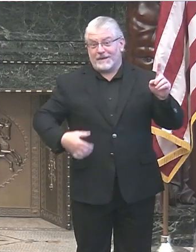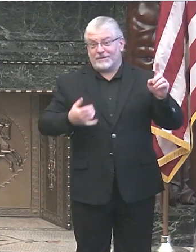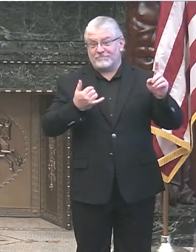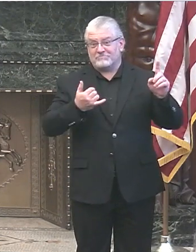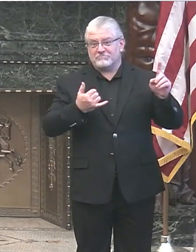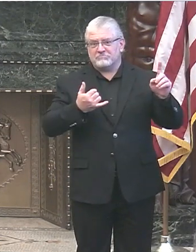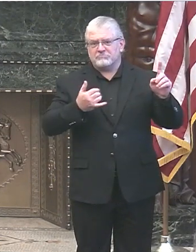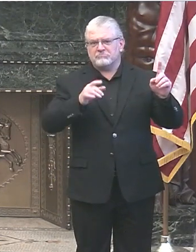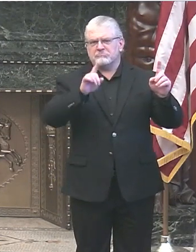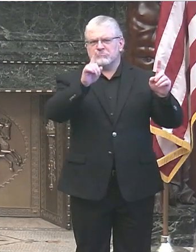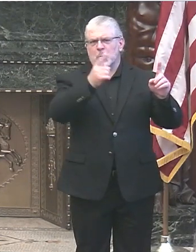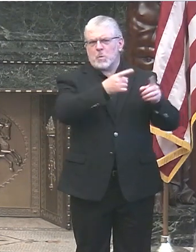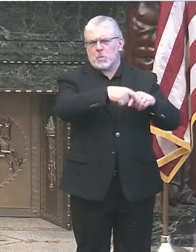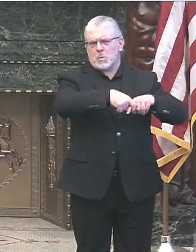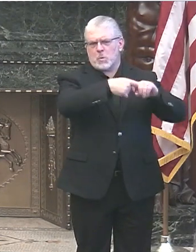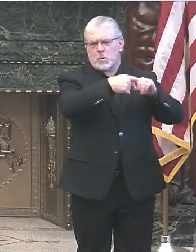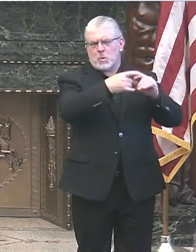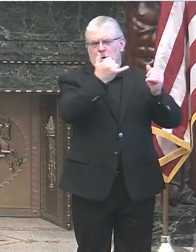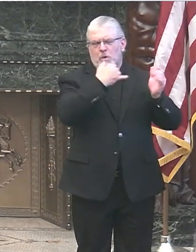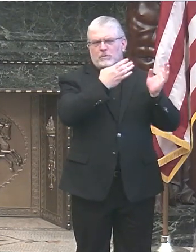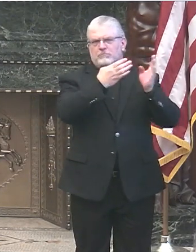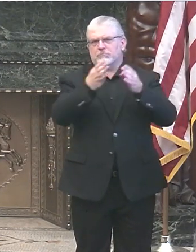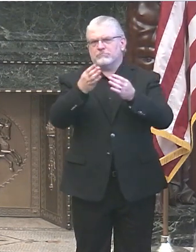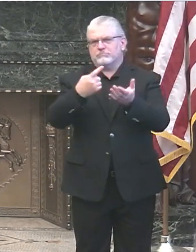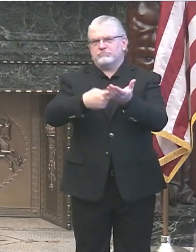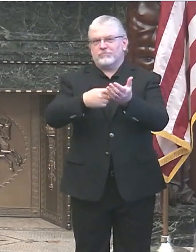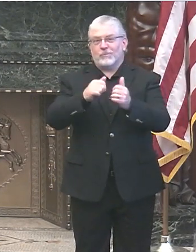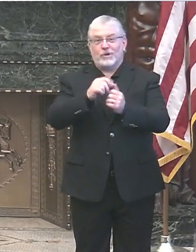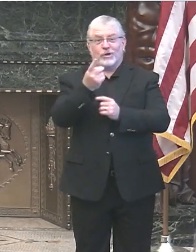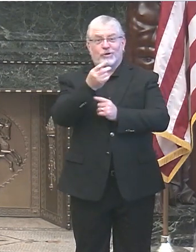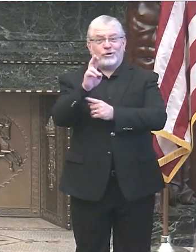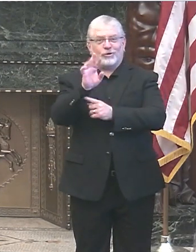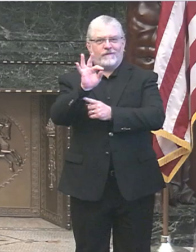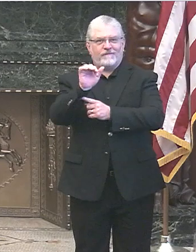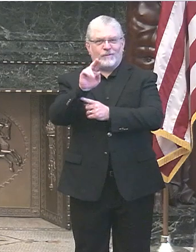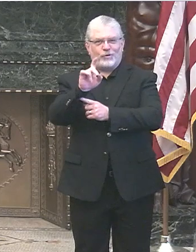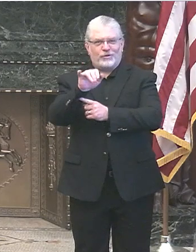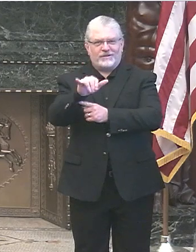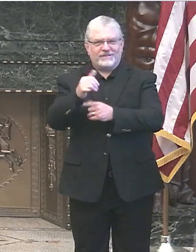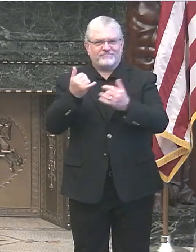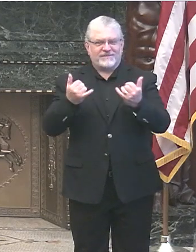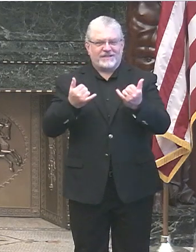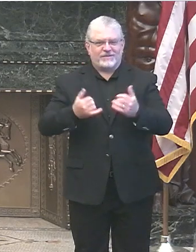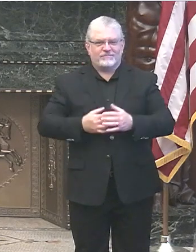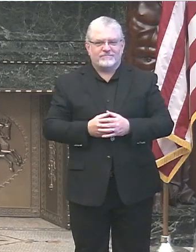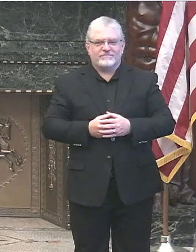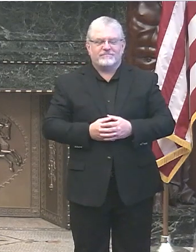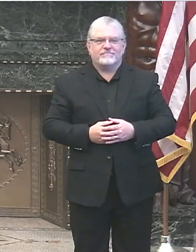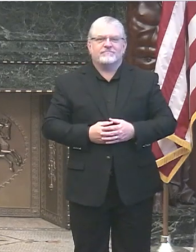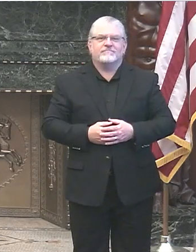he could go to his remarks at this time. Dr. Farley?